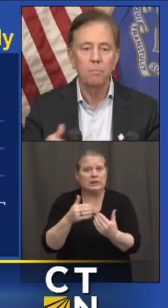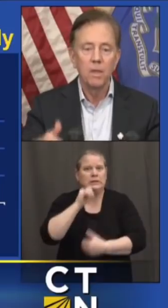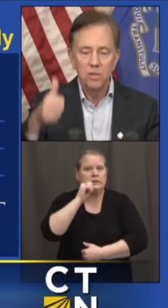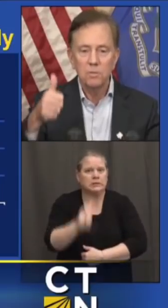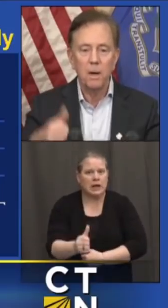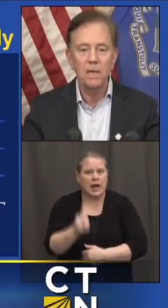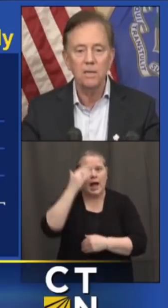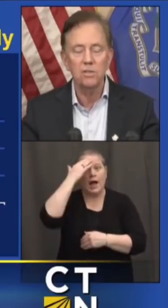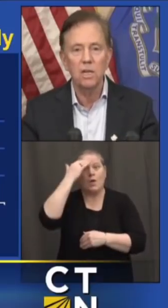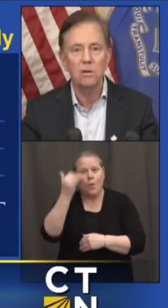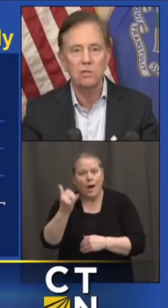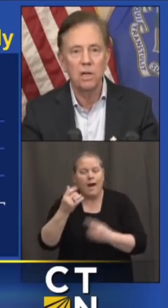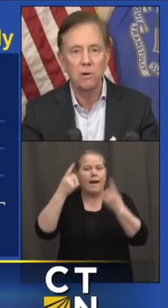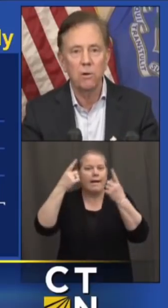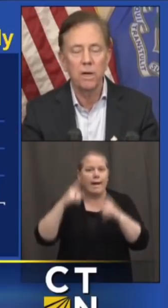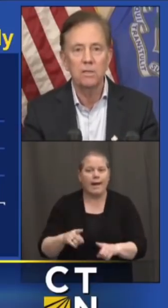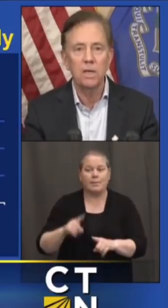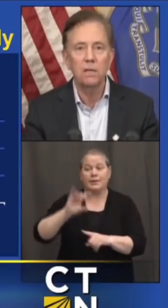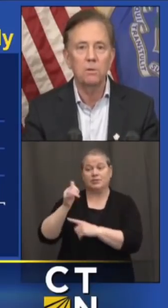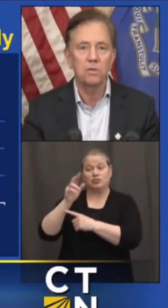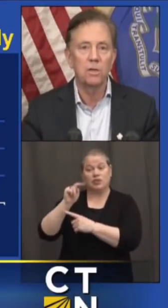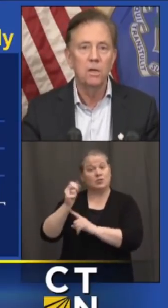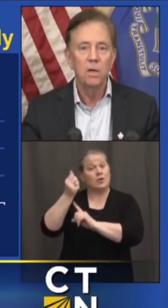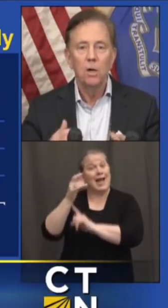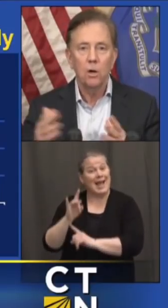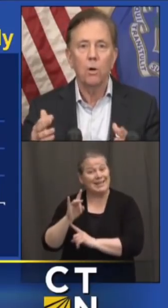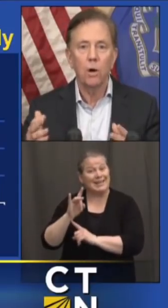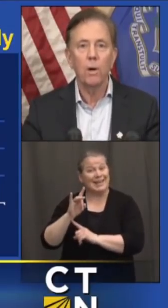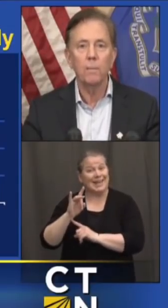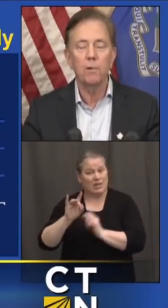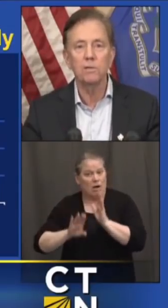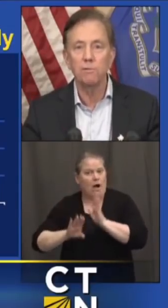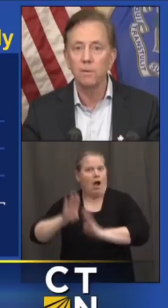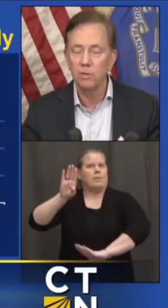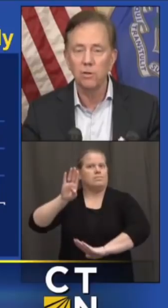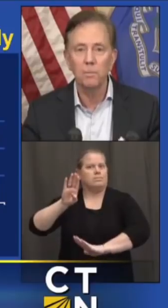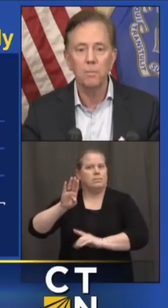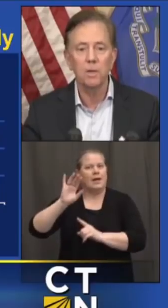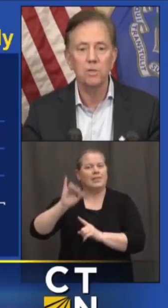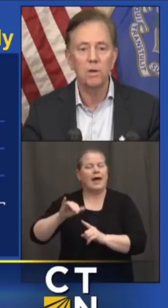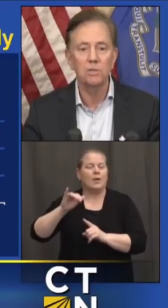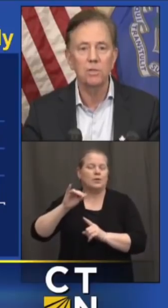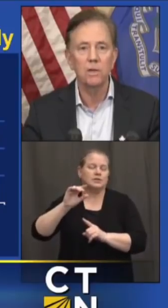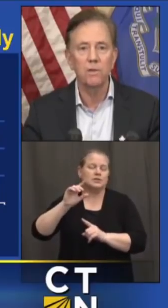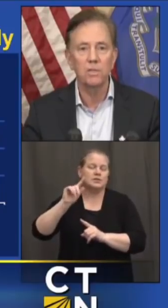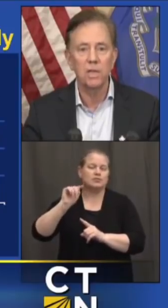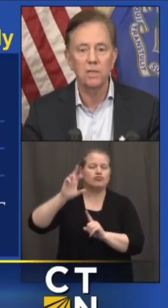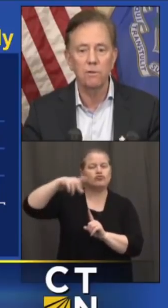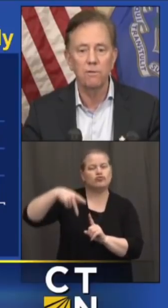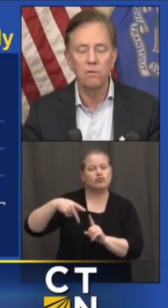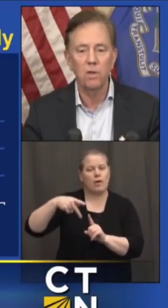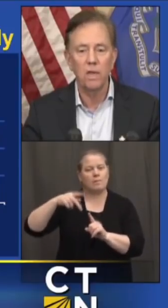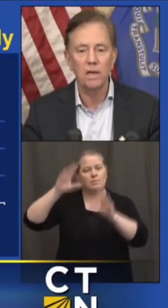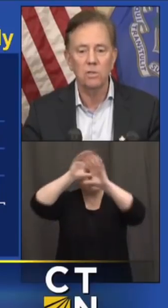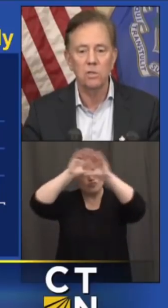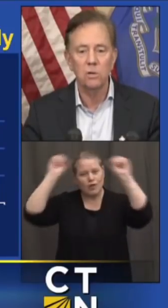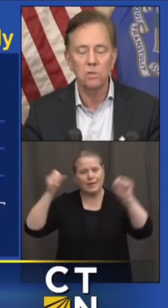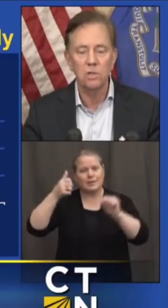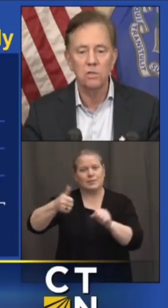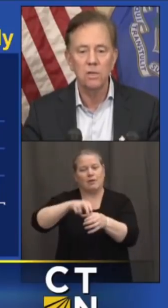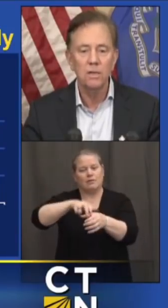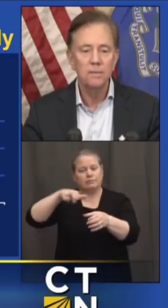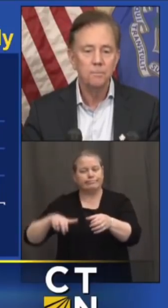That spike you see on January 18th was a going away present from the Trump administration, giving us the extra